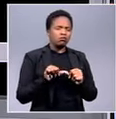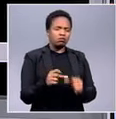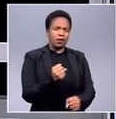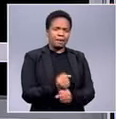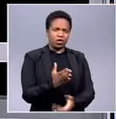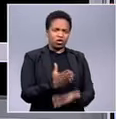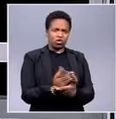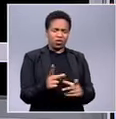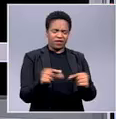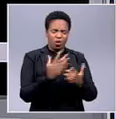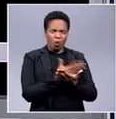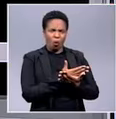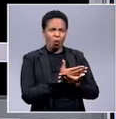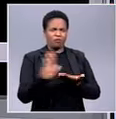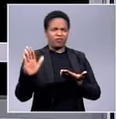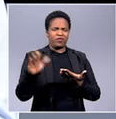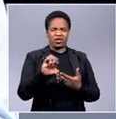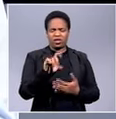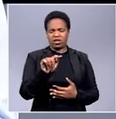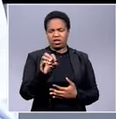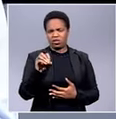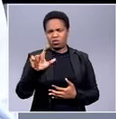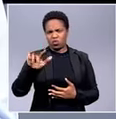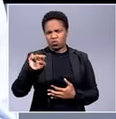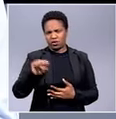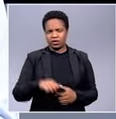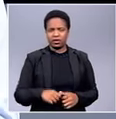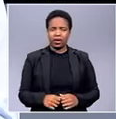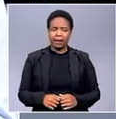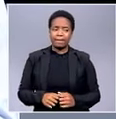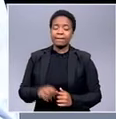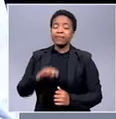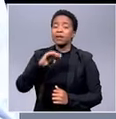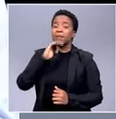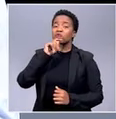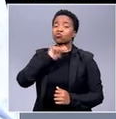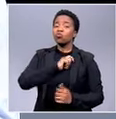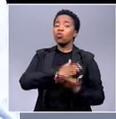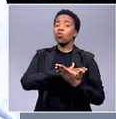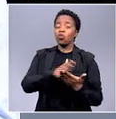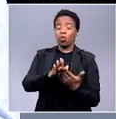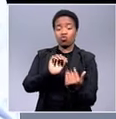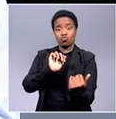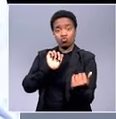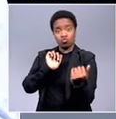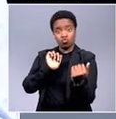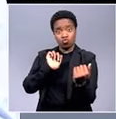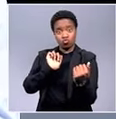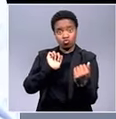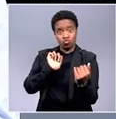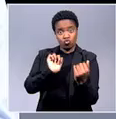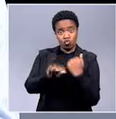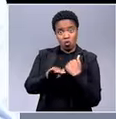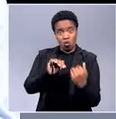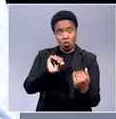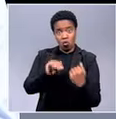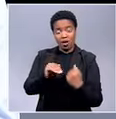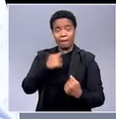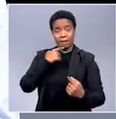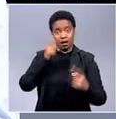complete scrapping of the system. Debt isn't written off. The roads have not been declared as untolled, and they, you know,